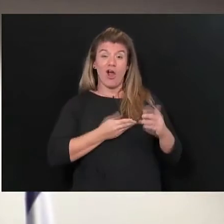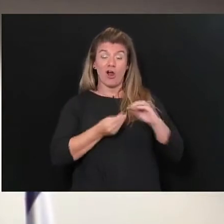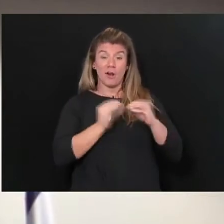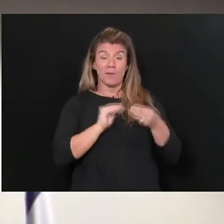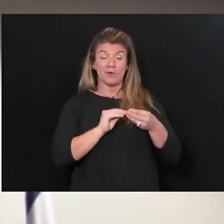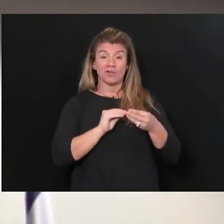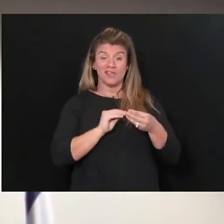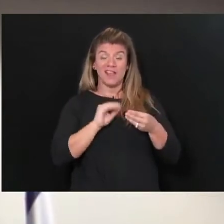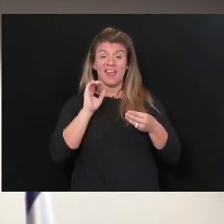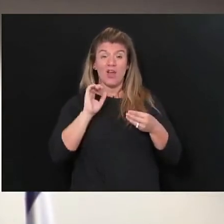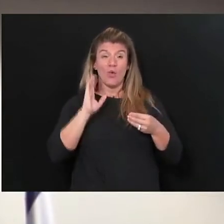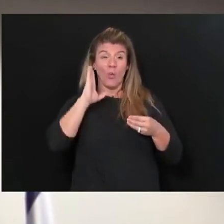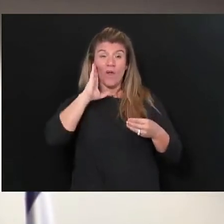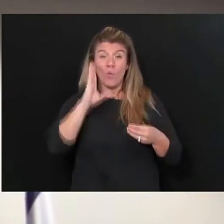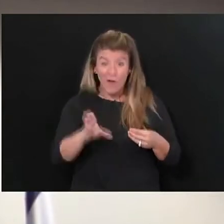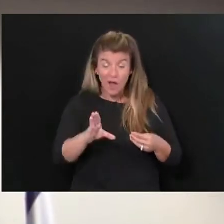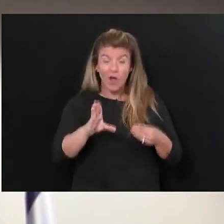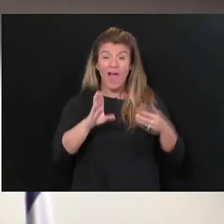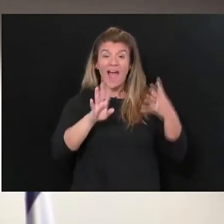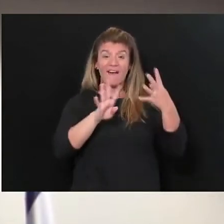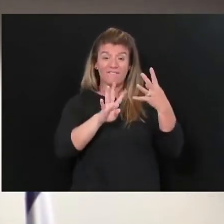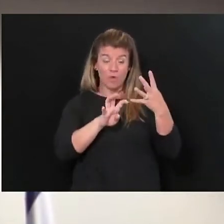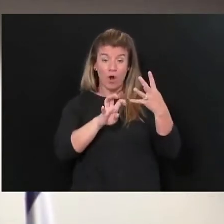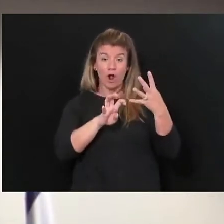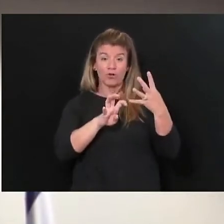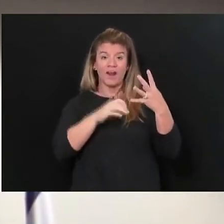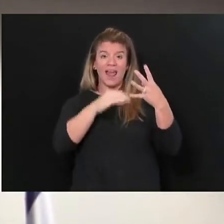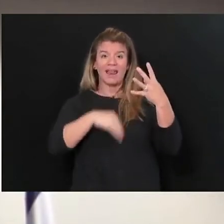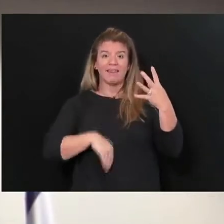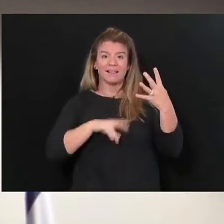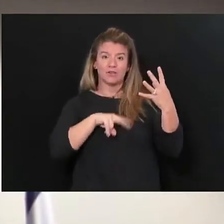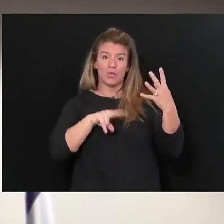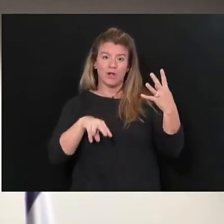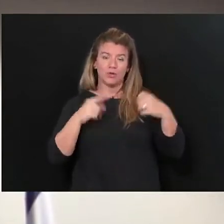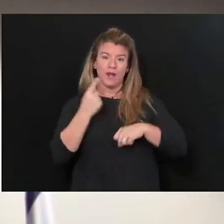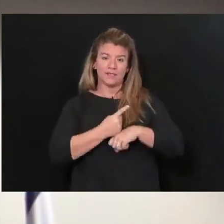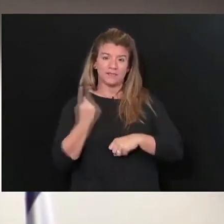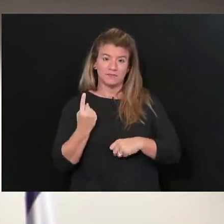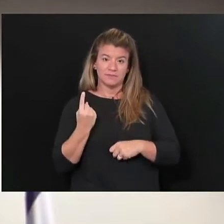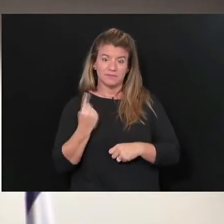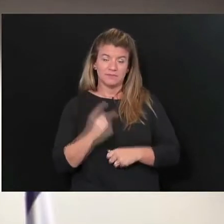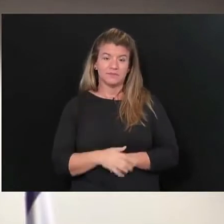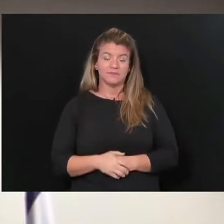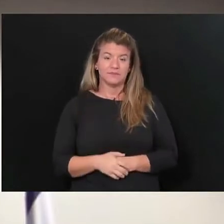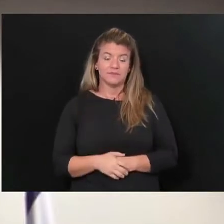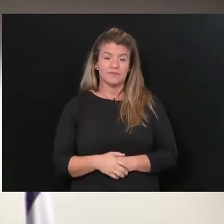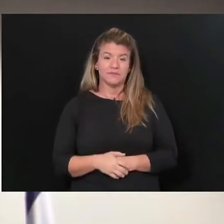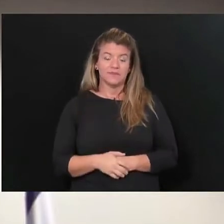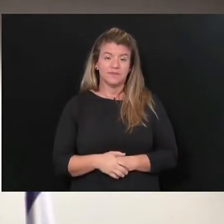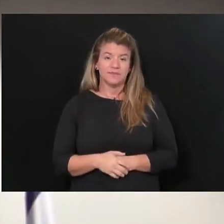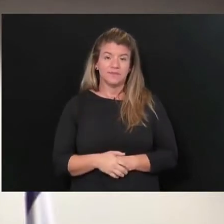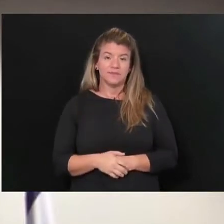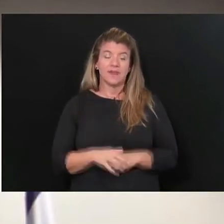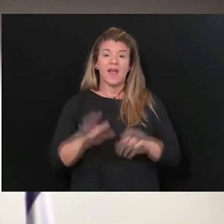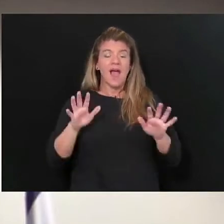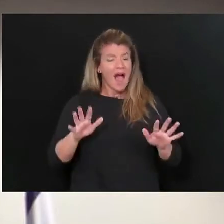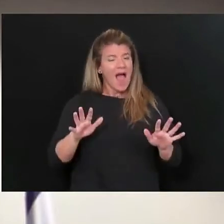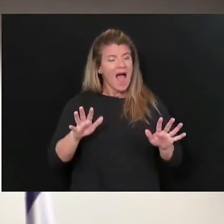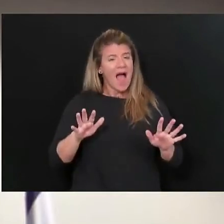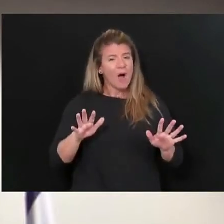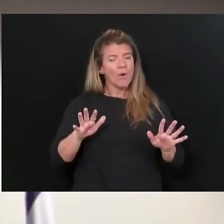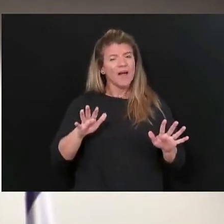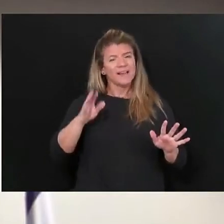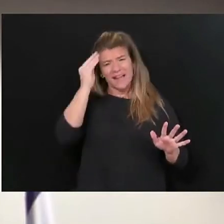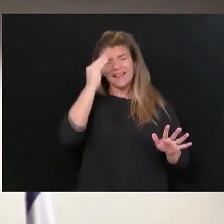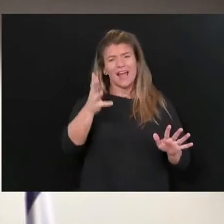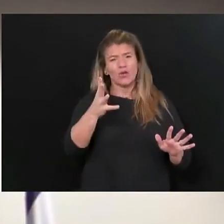reach the 400 in less than 22 days. I make that statement along